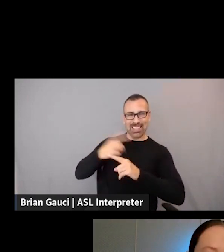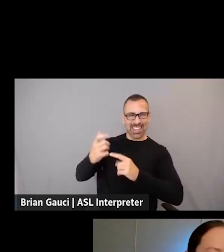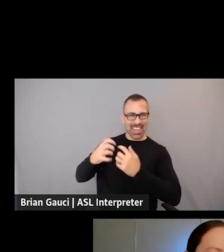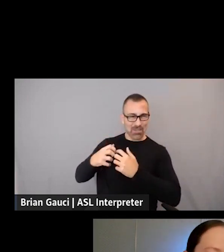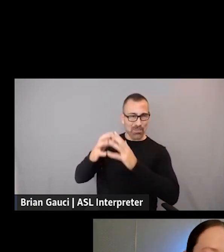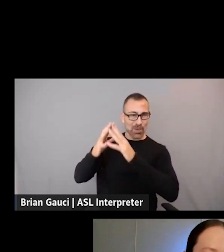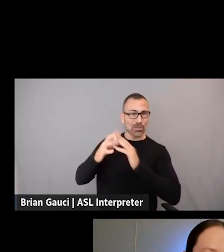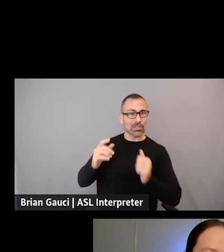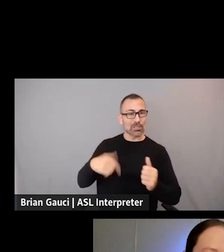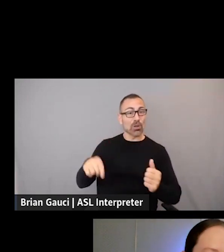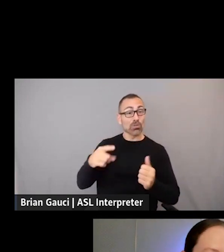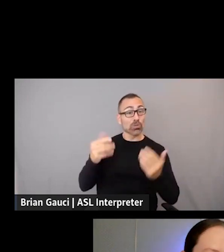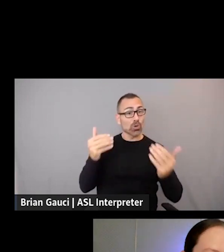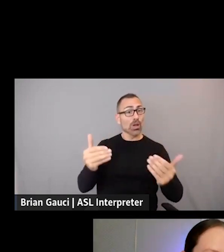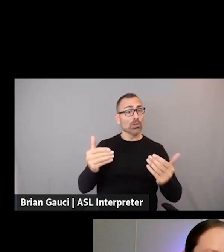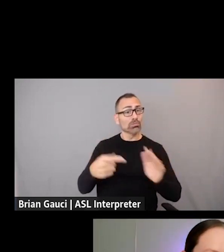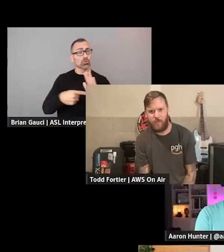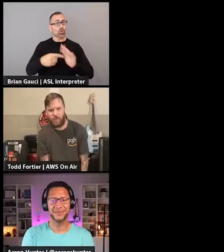Todd.